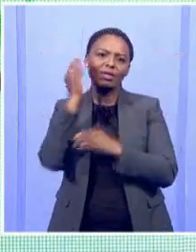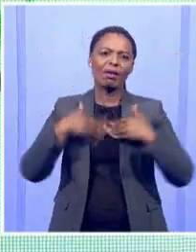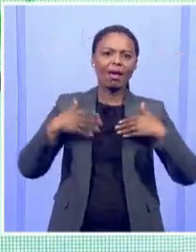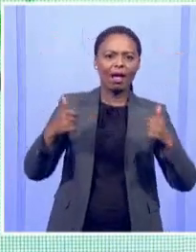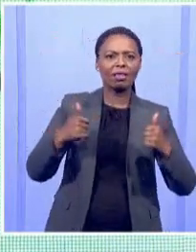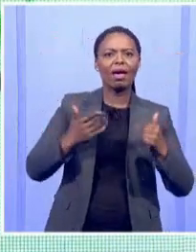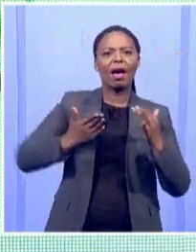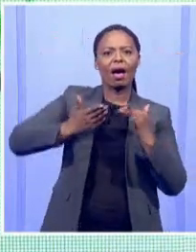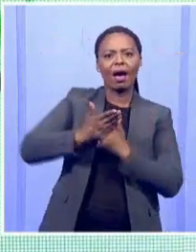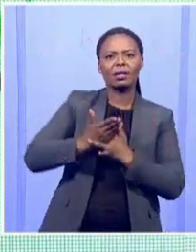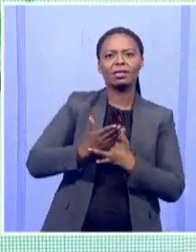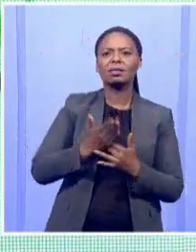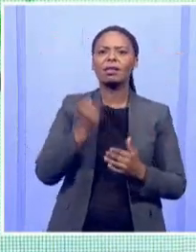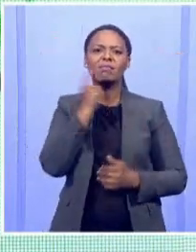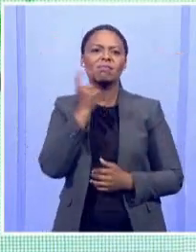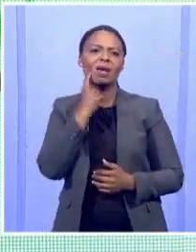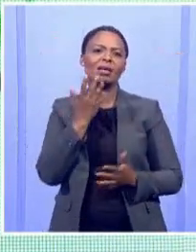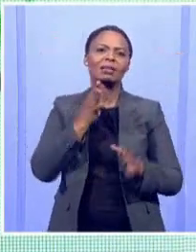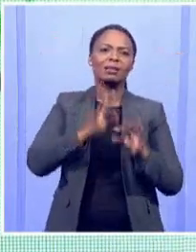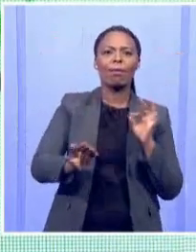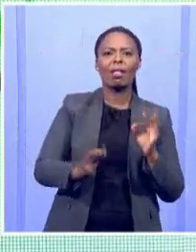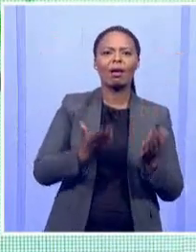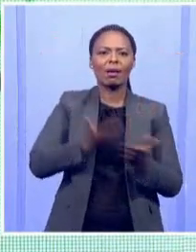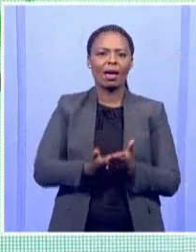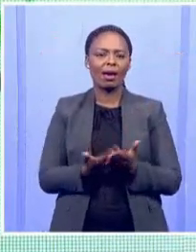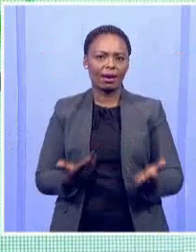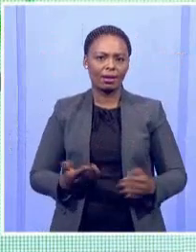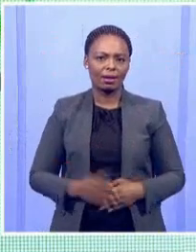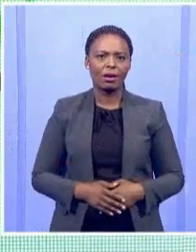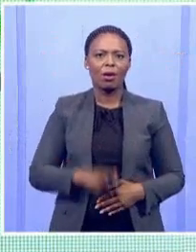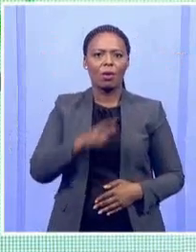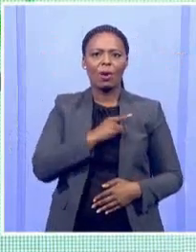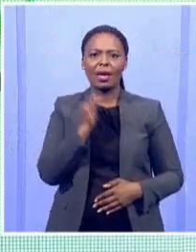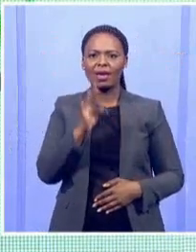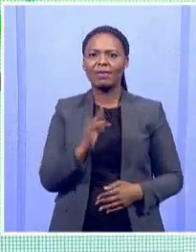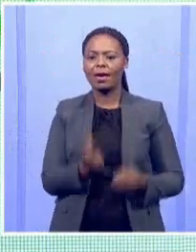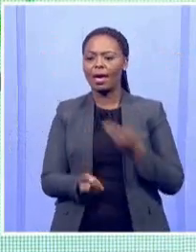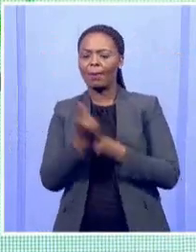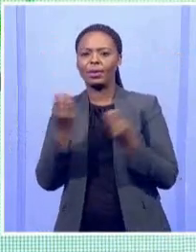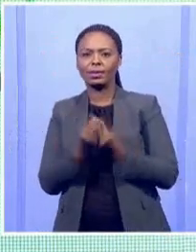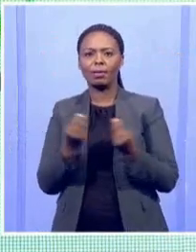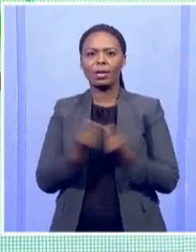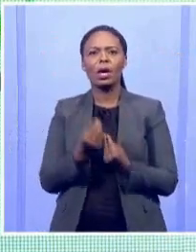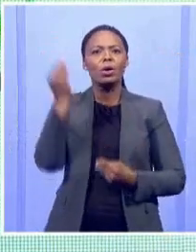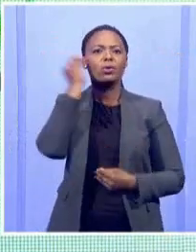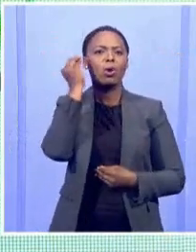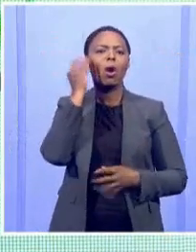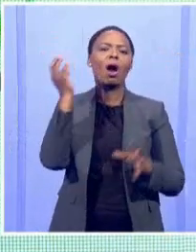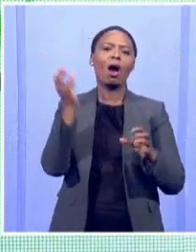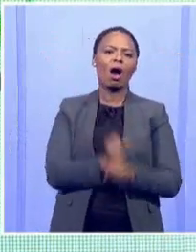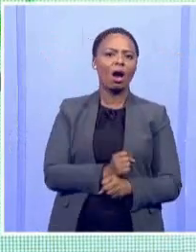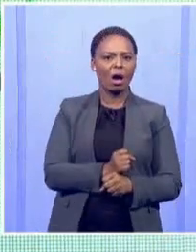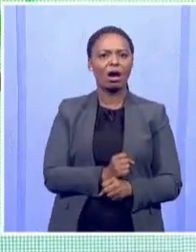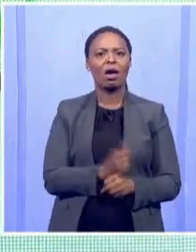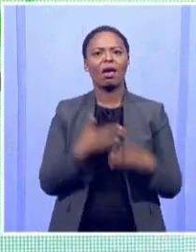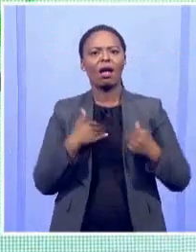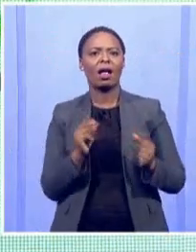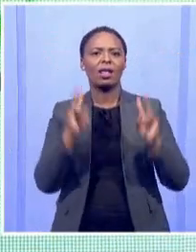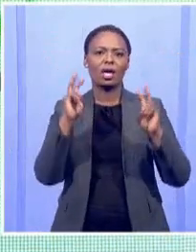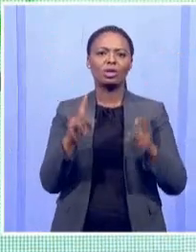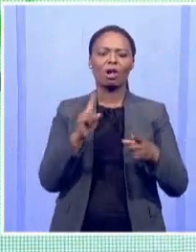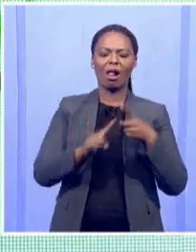that when the patient pitches up in any part of our country, whether it's here in the